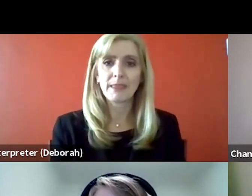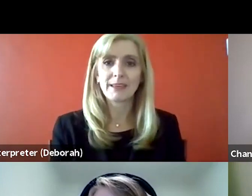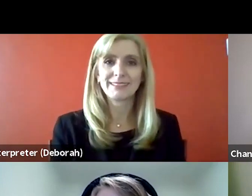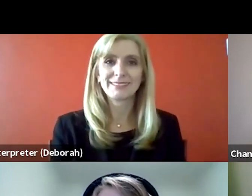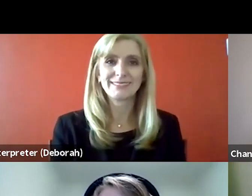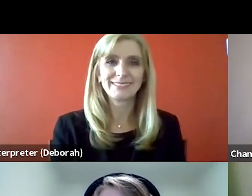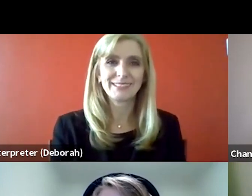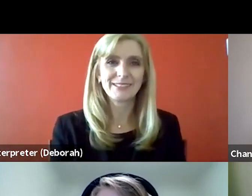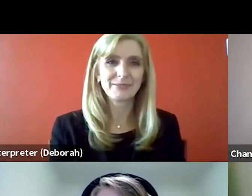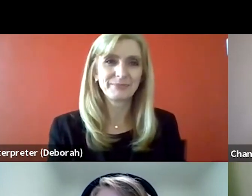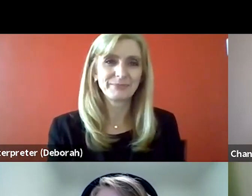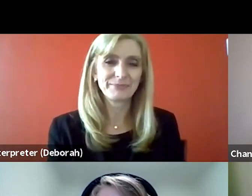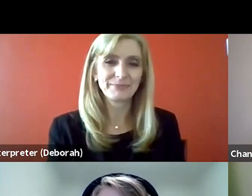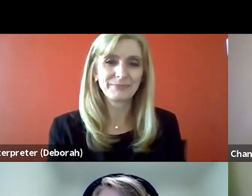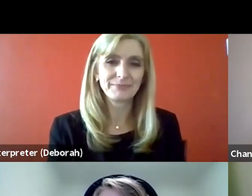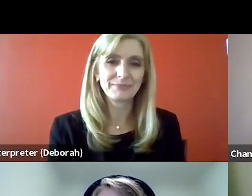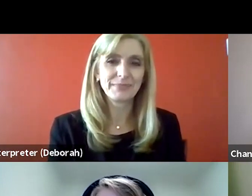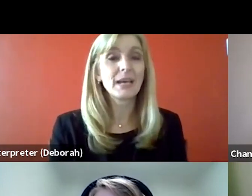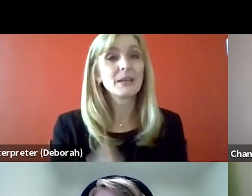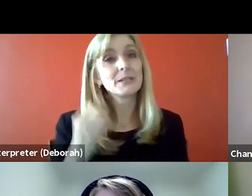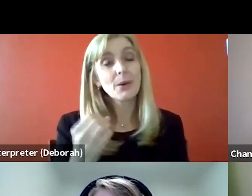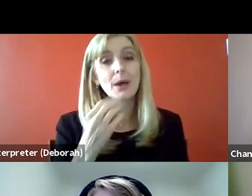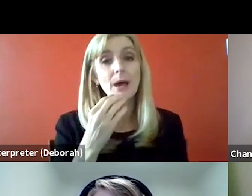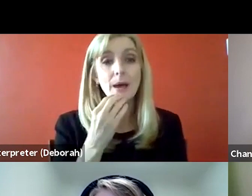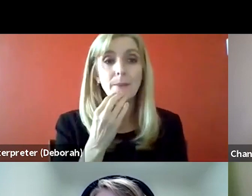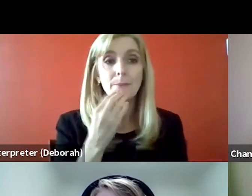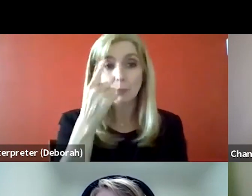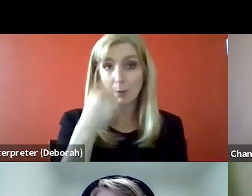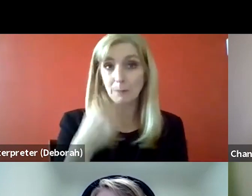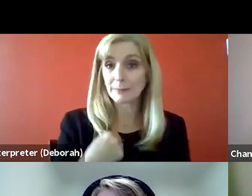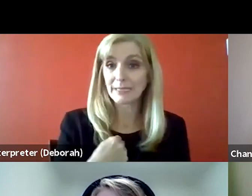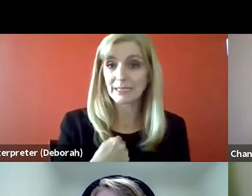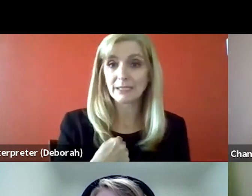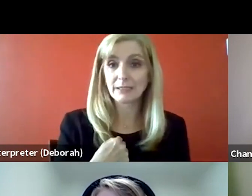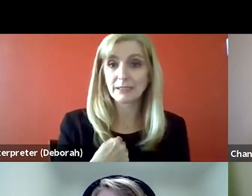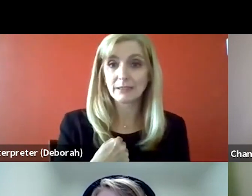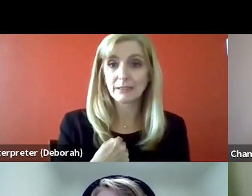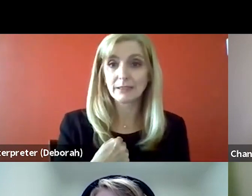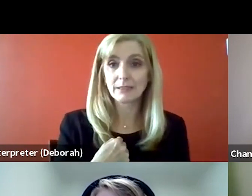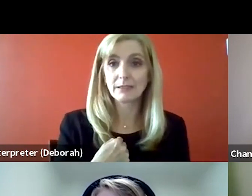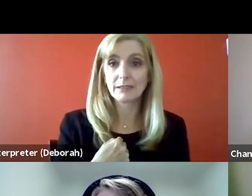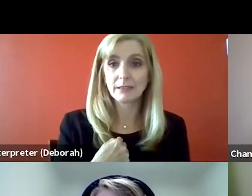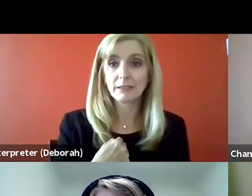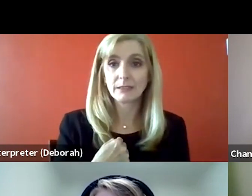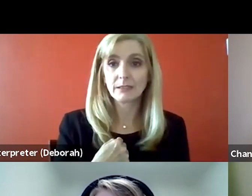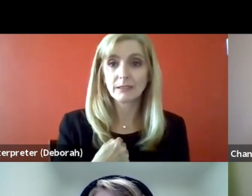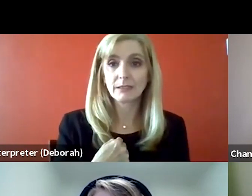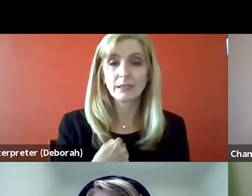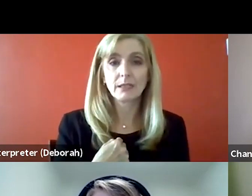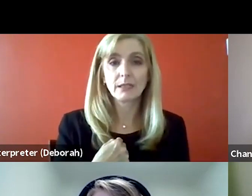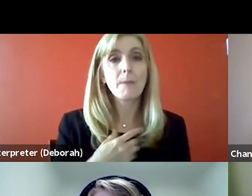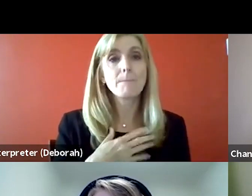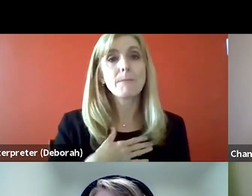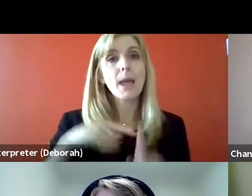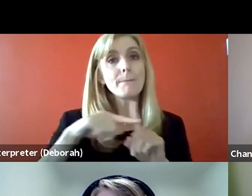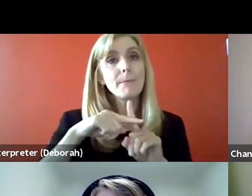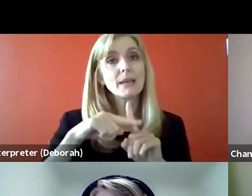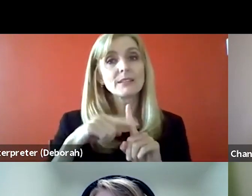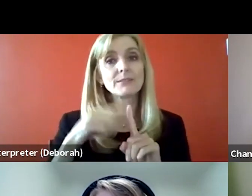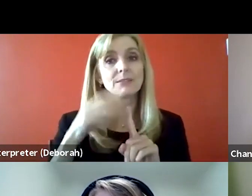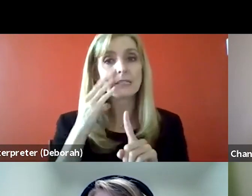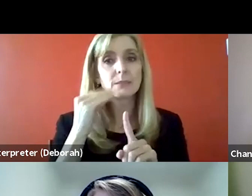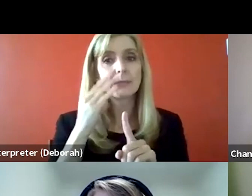Okay, so for me, my positive experiences are just the